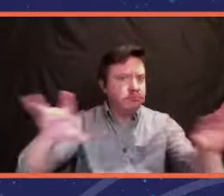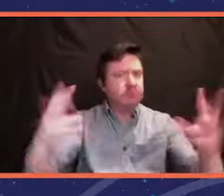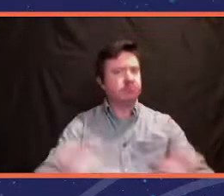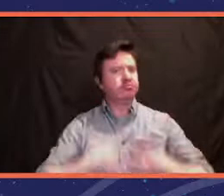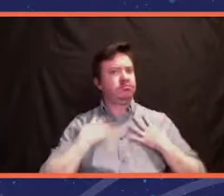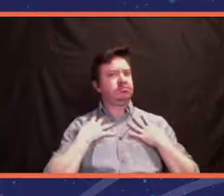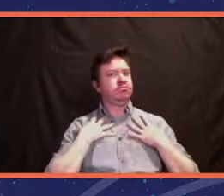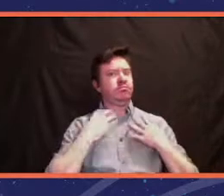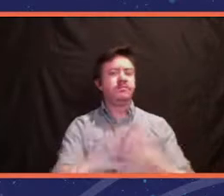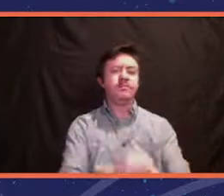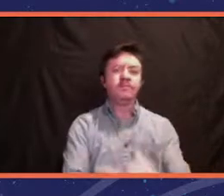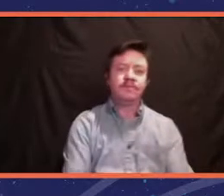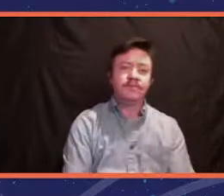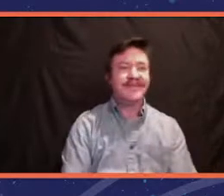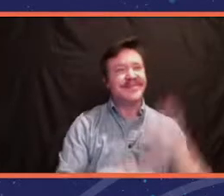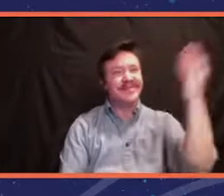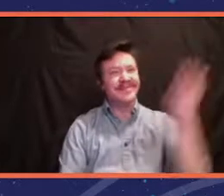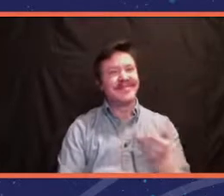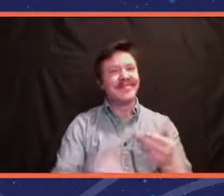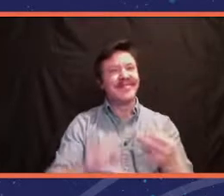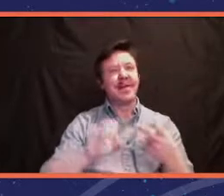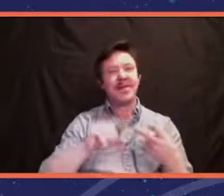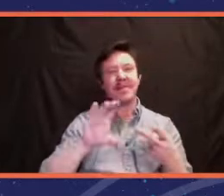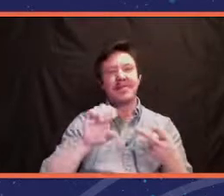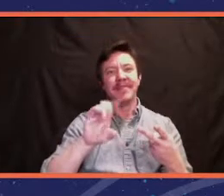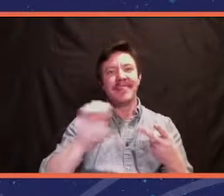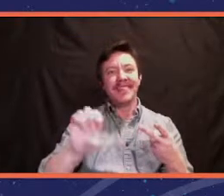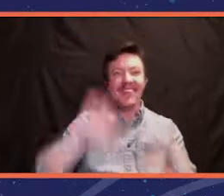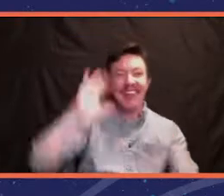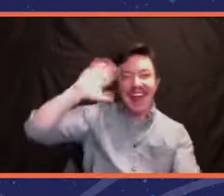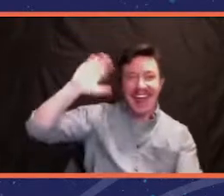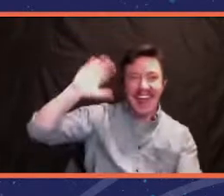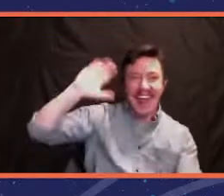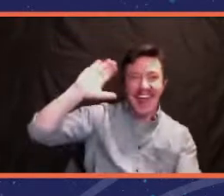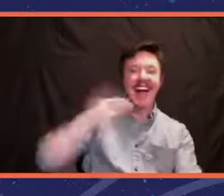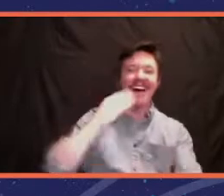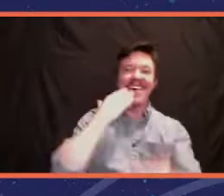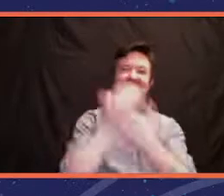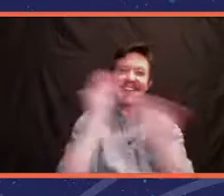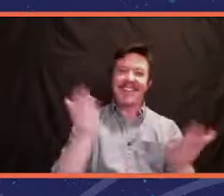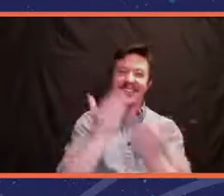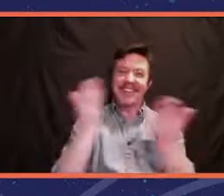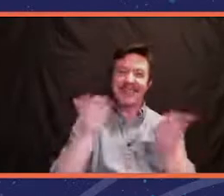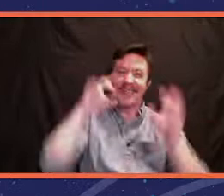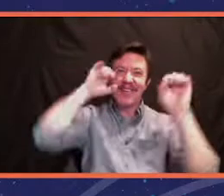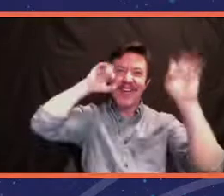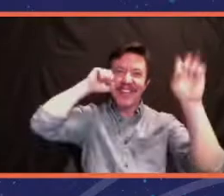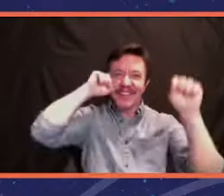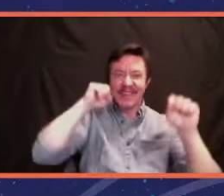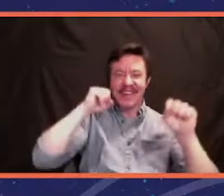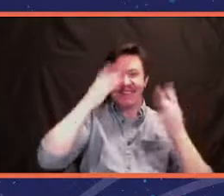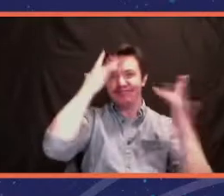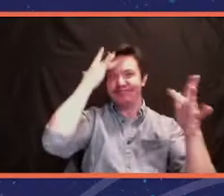see. Welcome, CC. Yes, great to be here with all this amazing and brilliant minds.